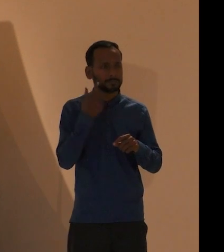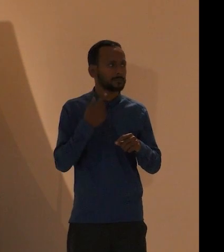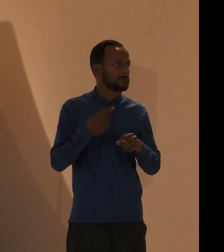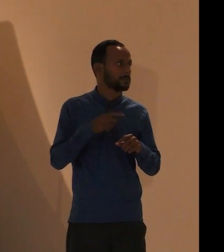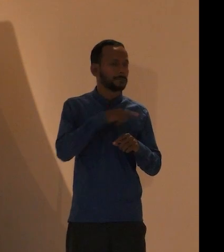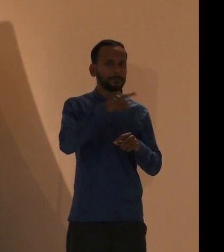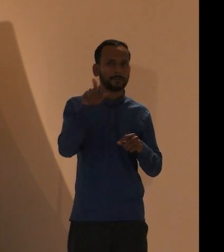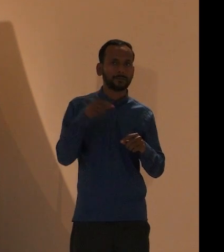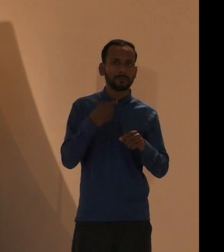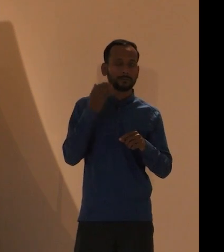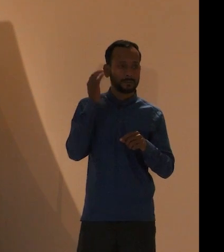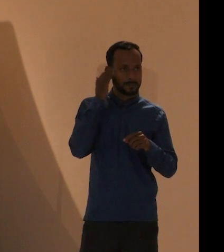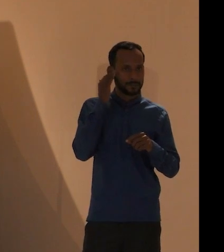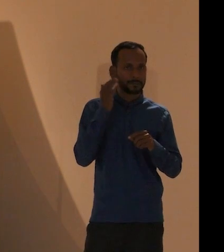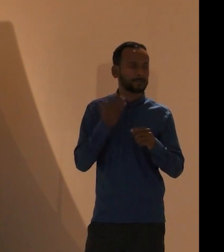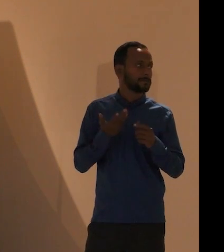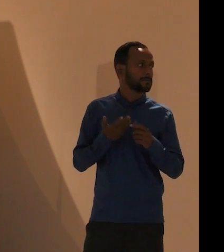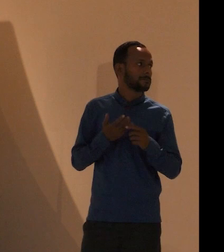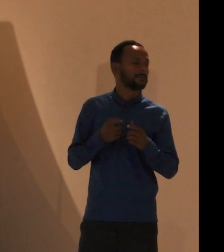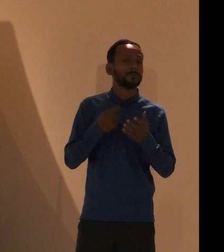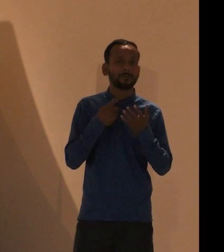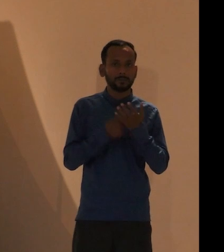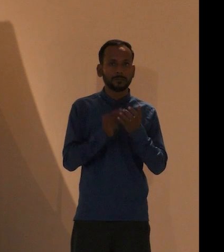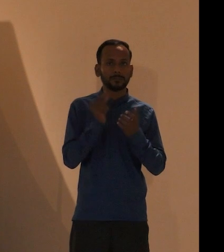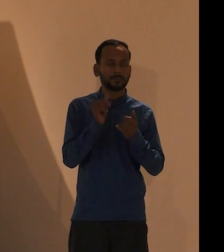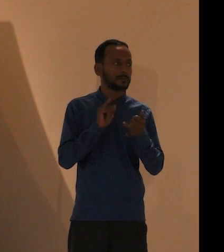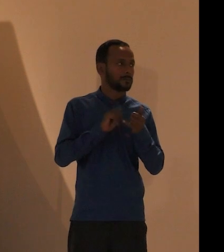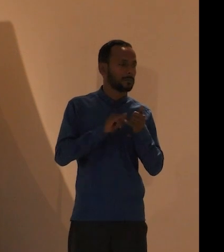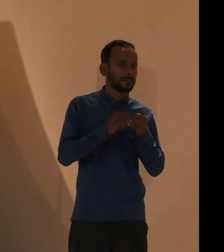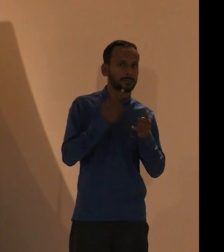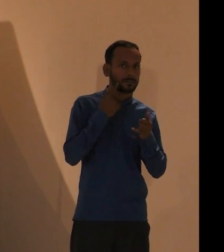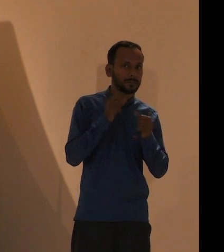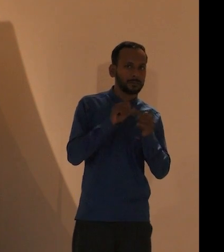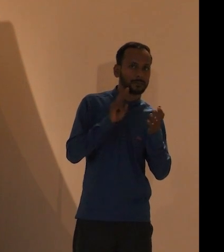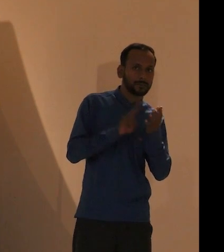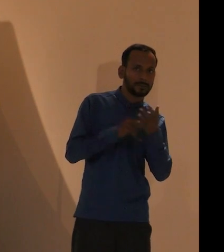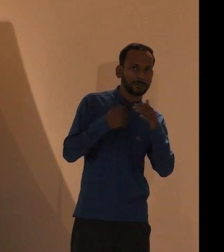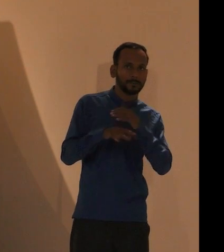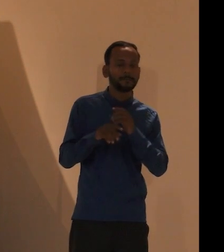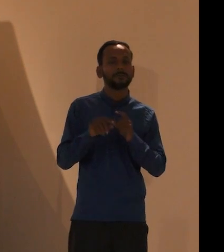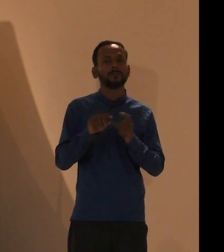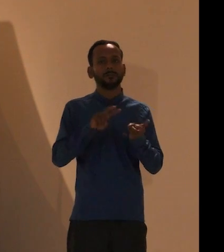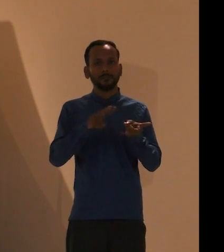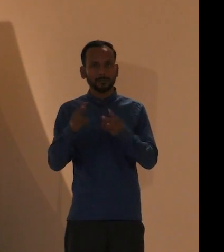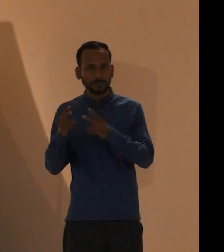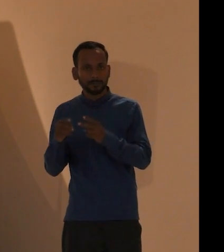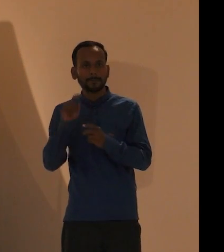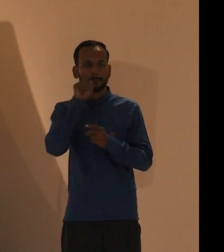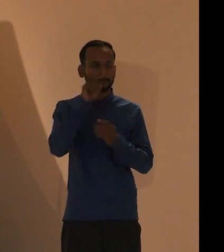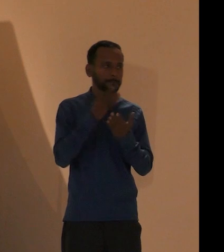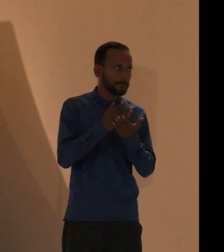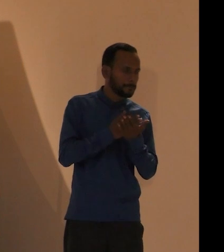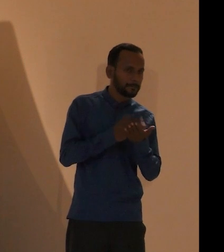You have this Vasily Vereshchagin, this character, the Russian painter in Tsarist Russia, who is traveling to different parts of the world in the age of empire,